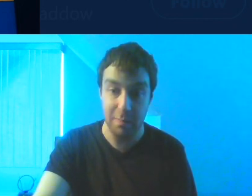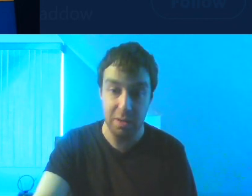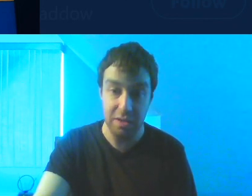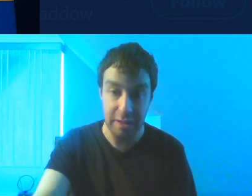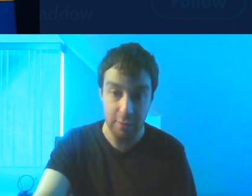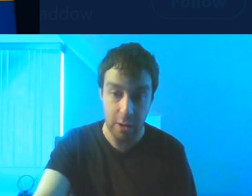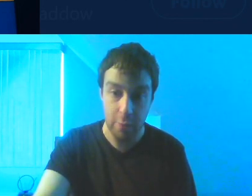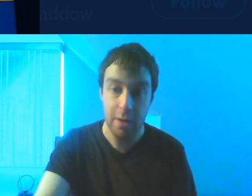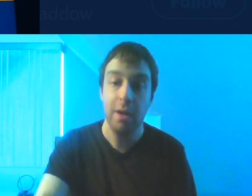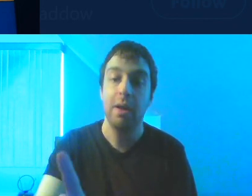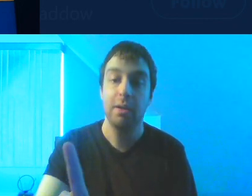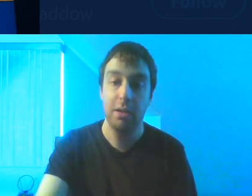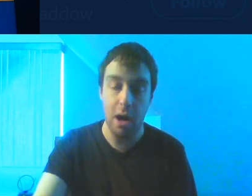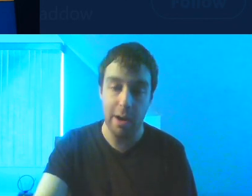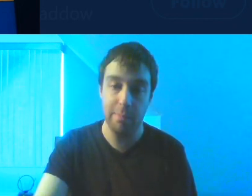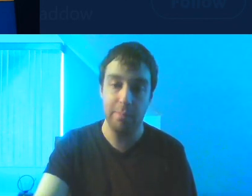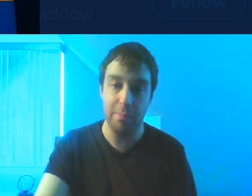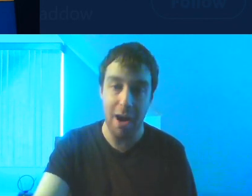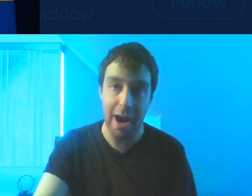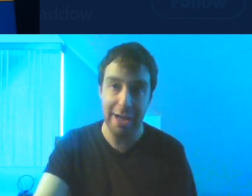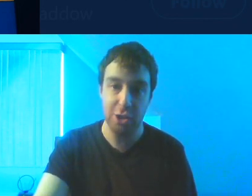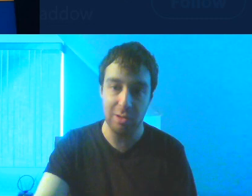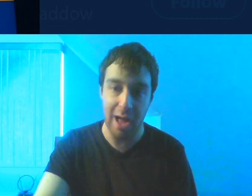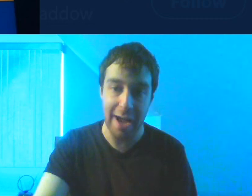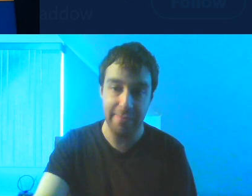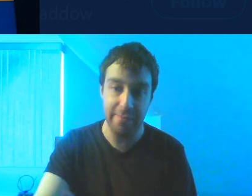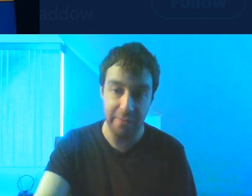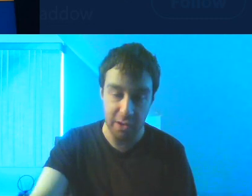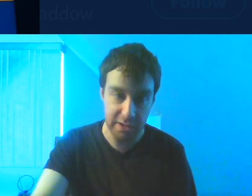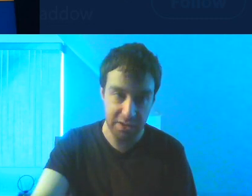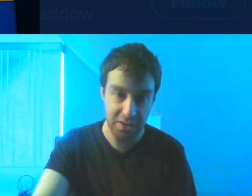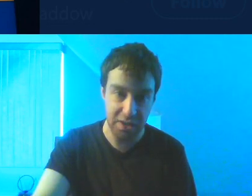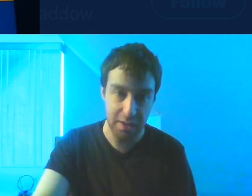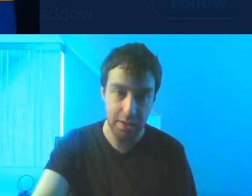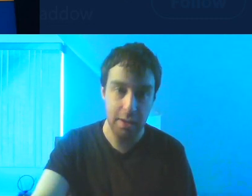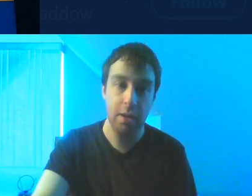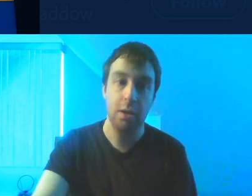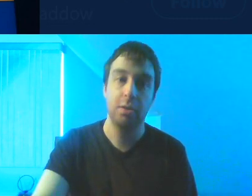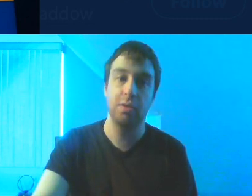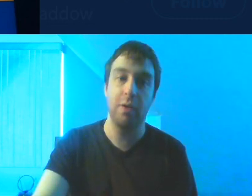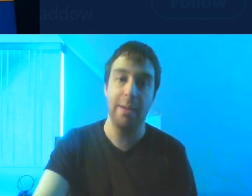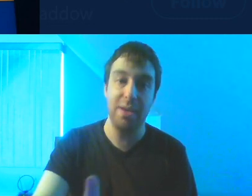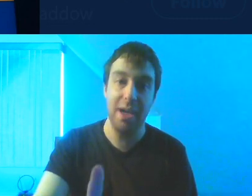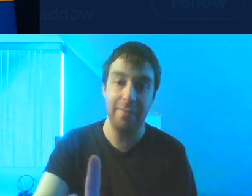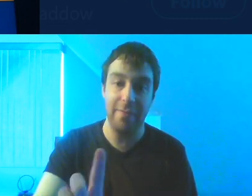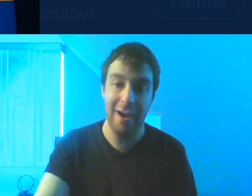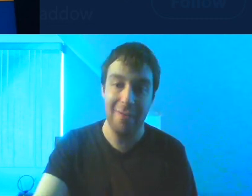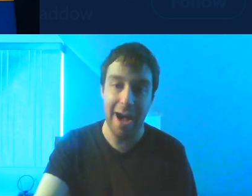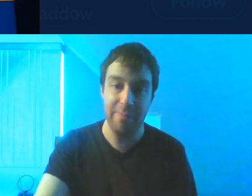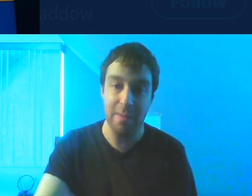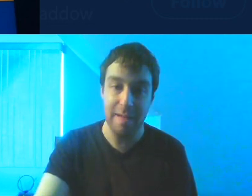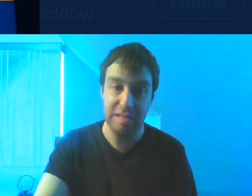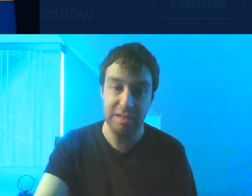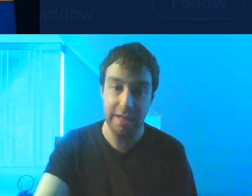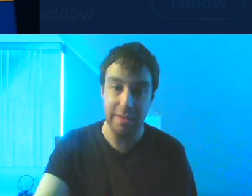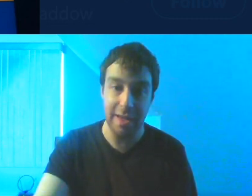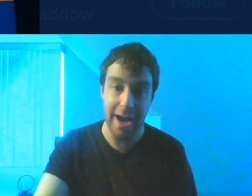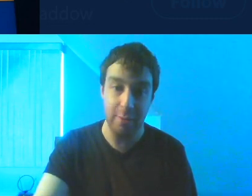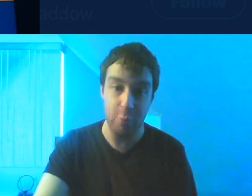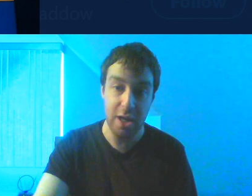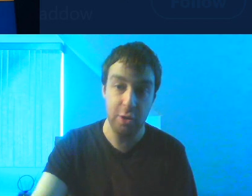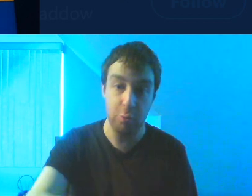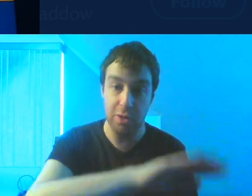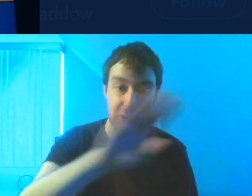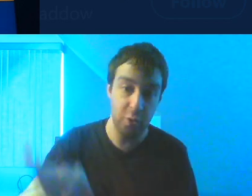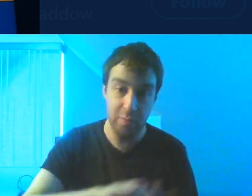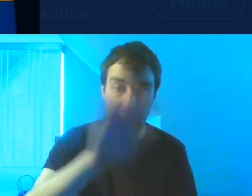that number 0 come by July 1st. So I'm being very optimistic that